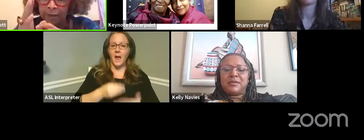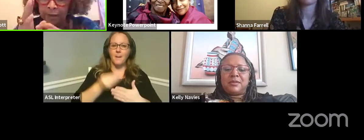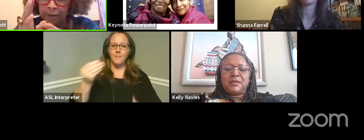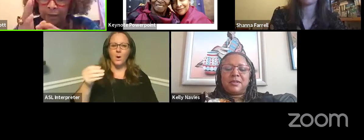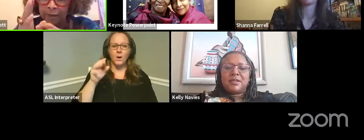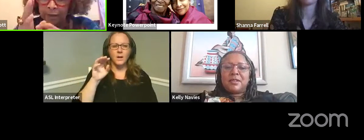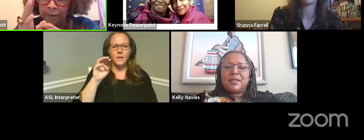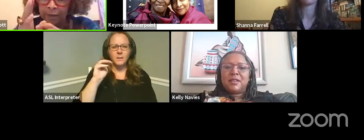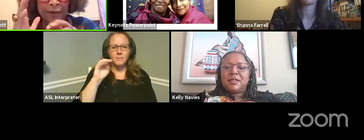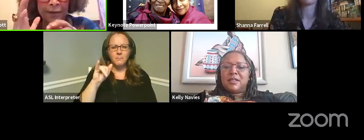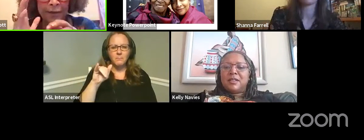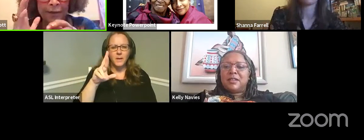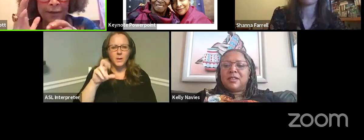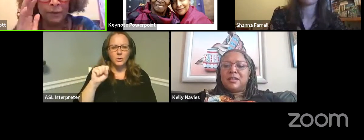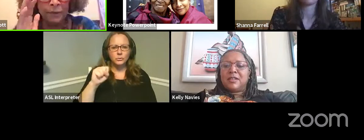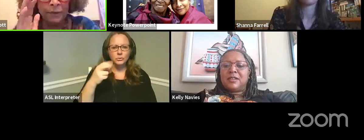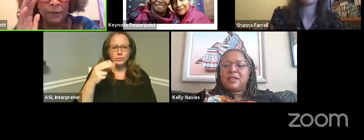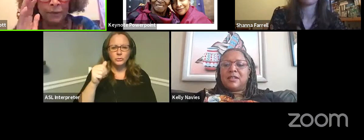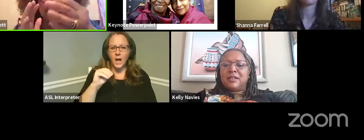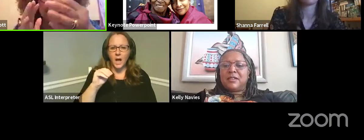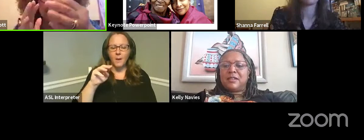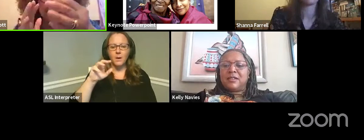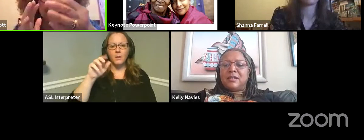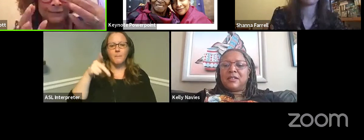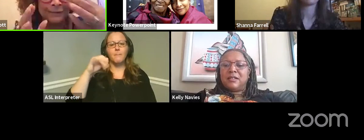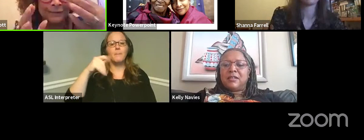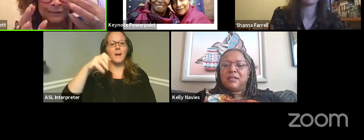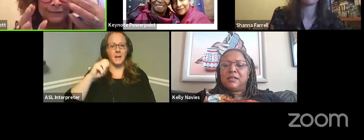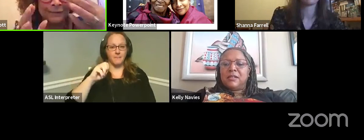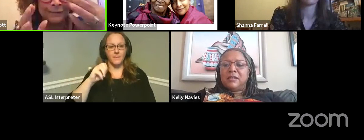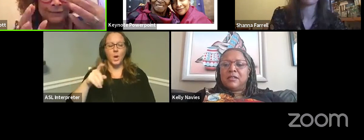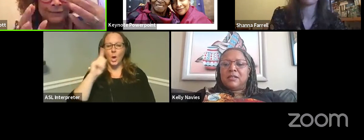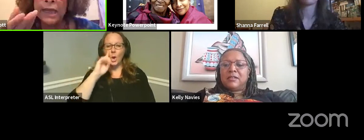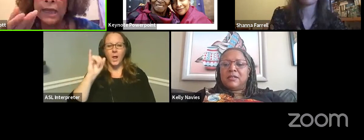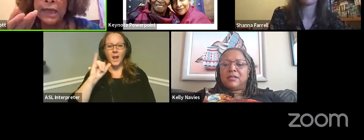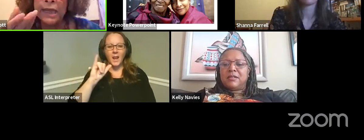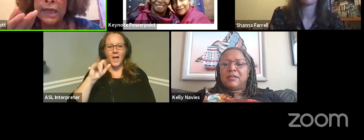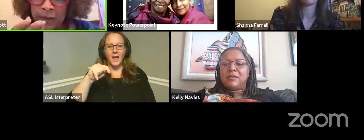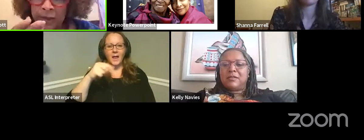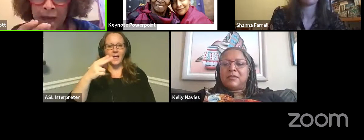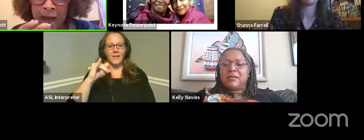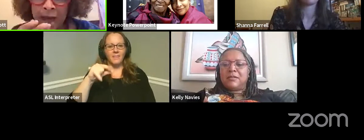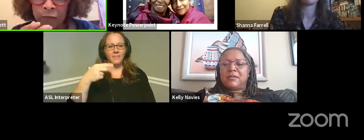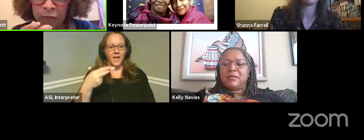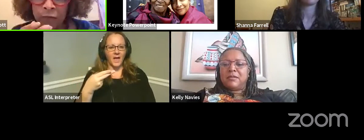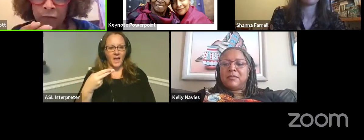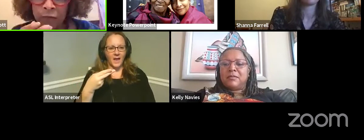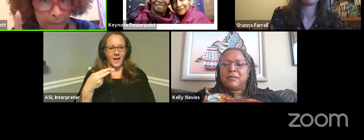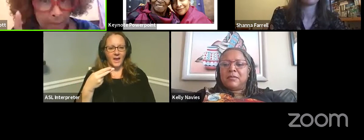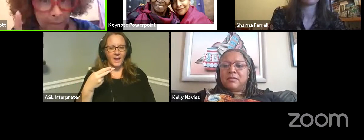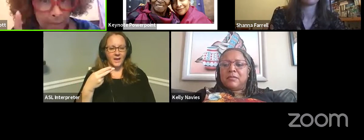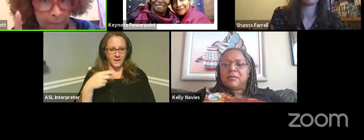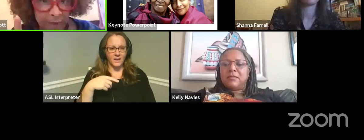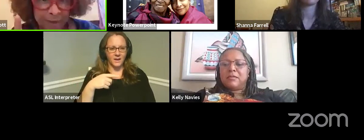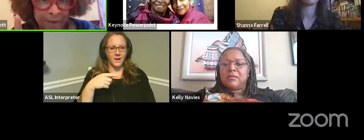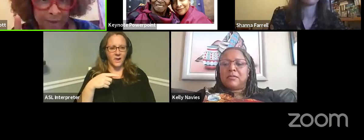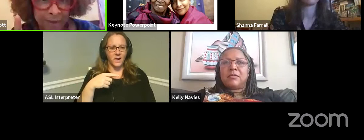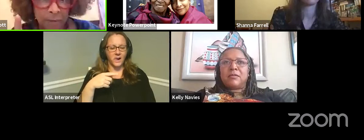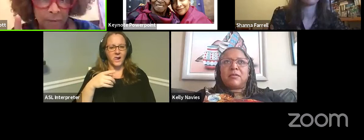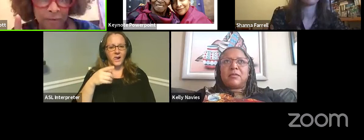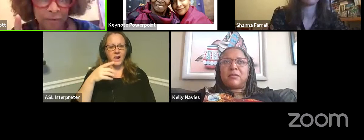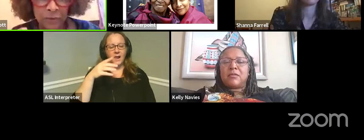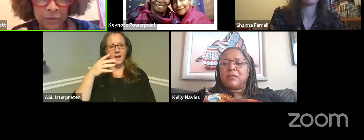Meerschaums, they look like the thigh and a pair of black tights, and men put them in their mouth. Basically, men are